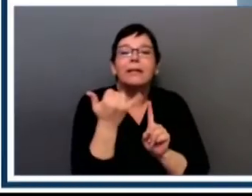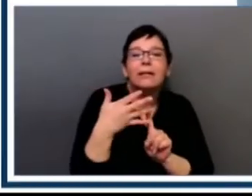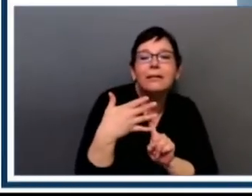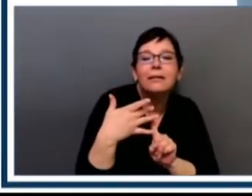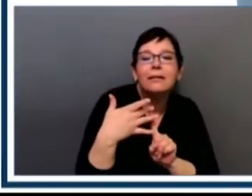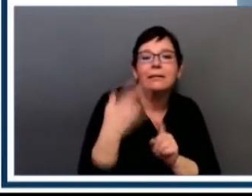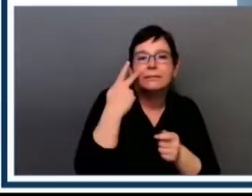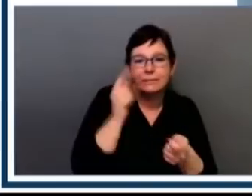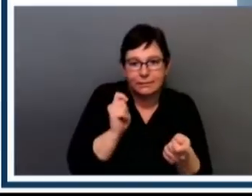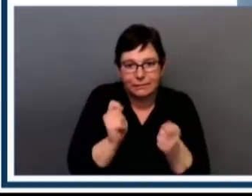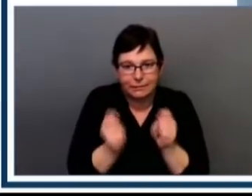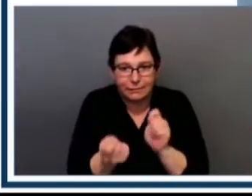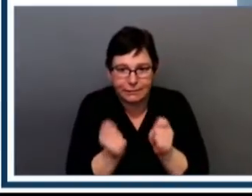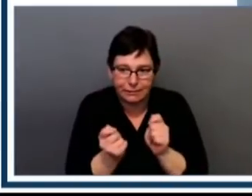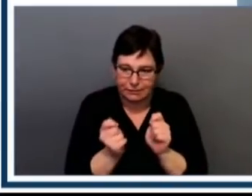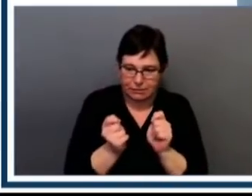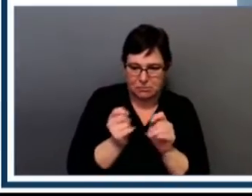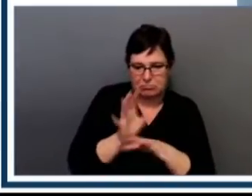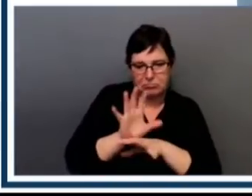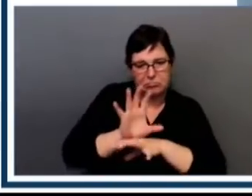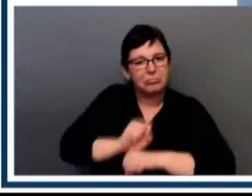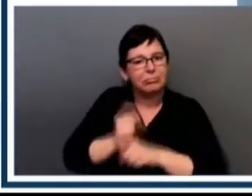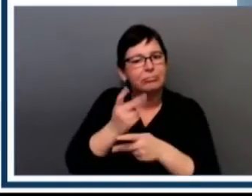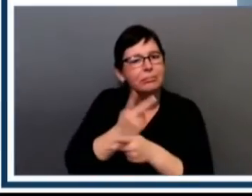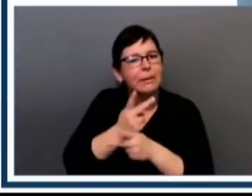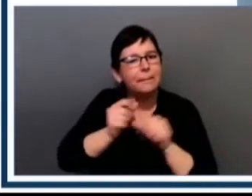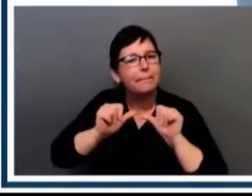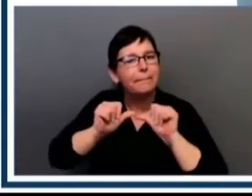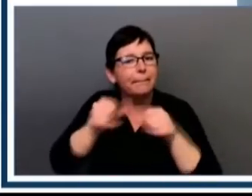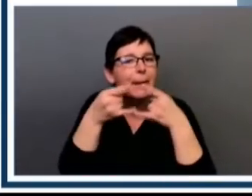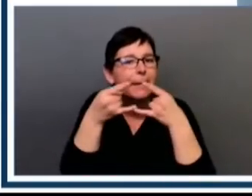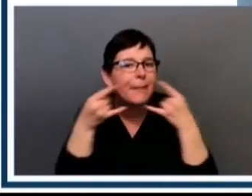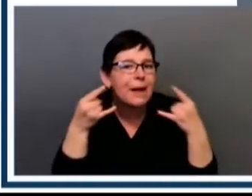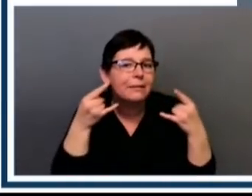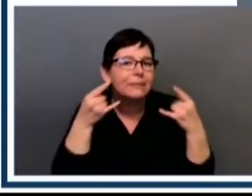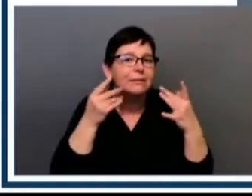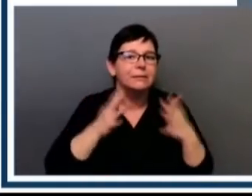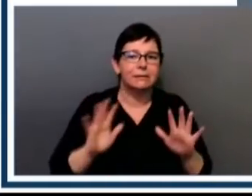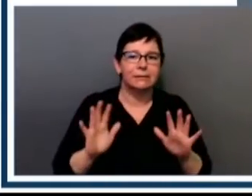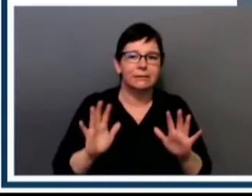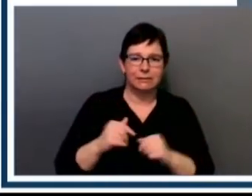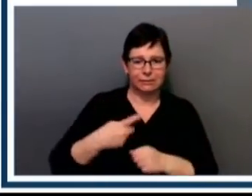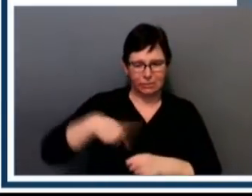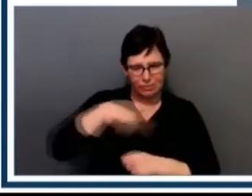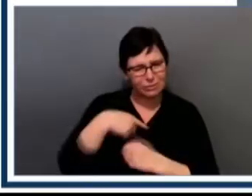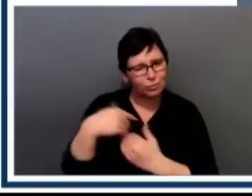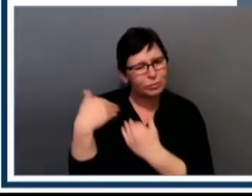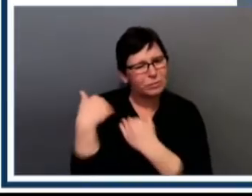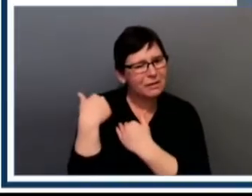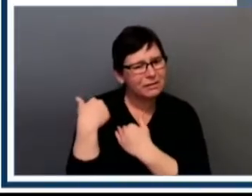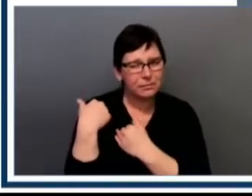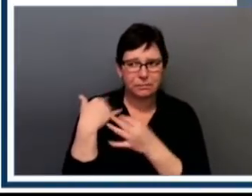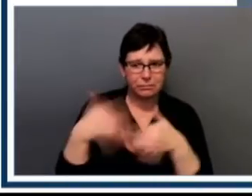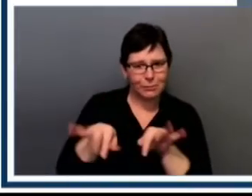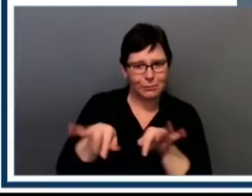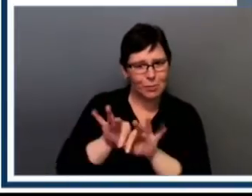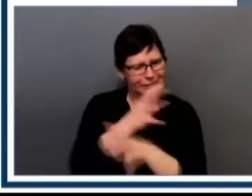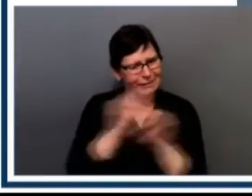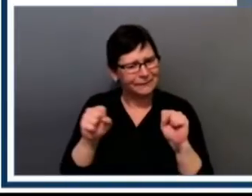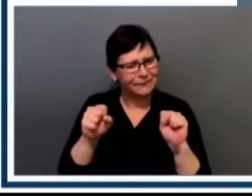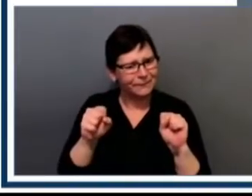from requiring it to asking people to do it. Next, we'll go to Jonathan McGinnis from CTV. Go ahead,